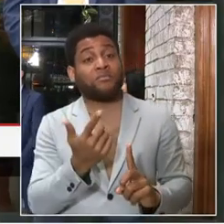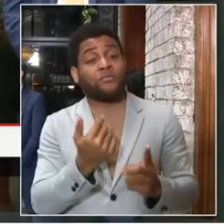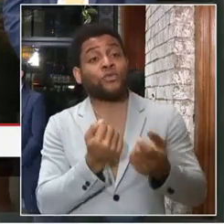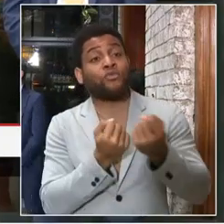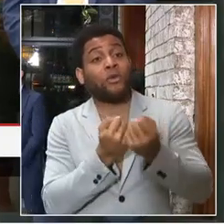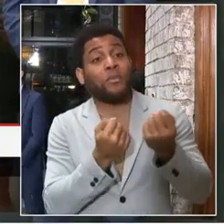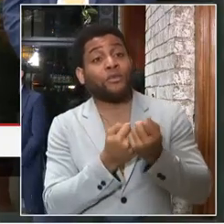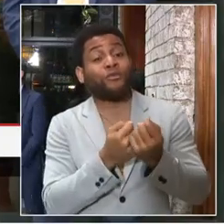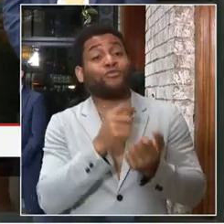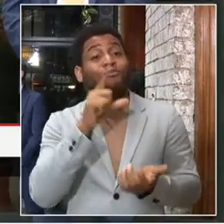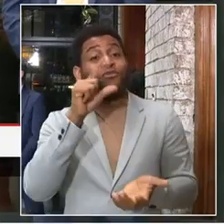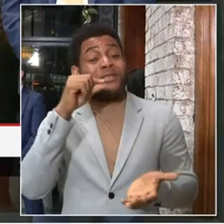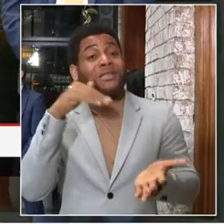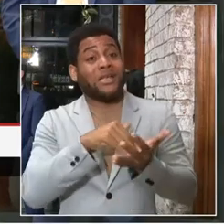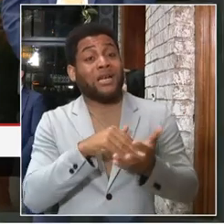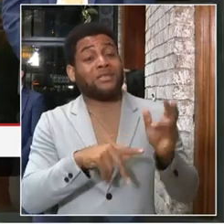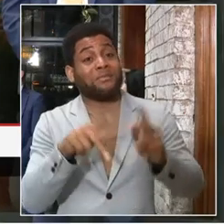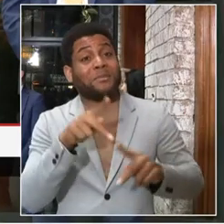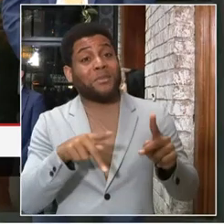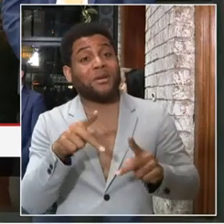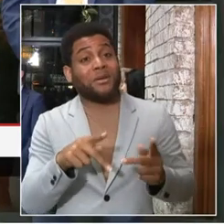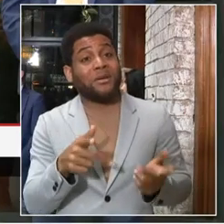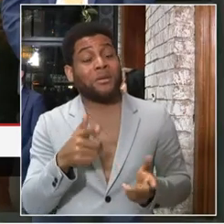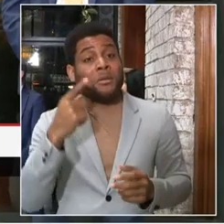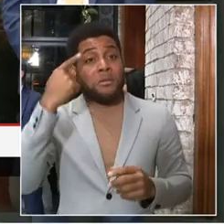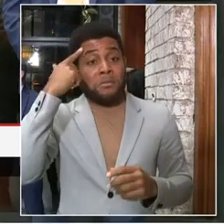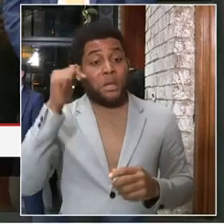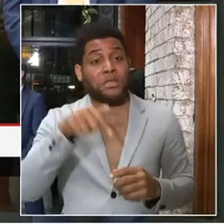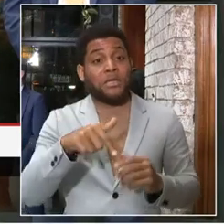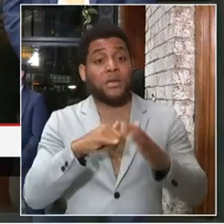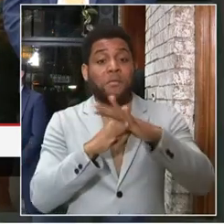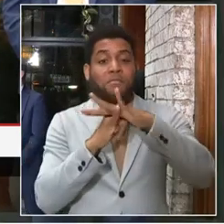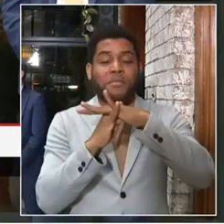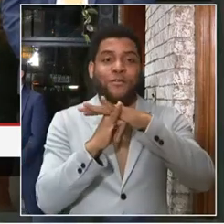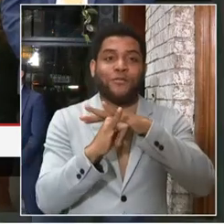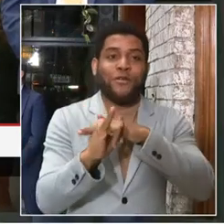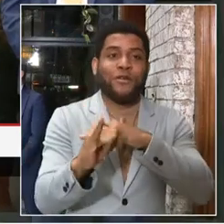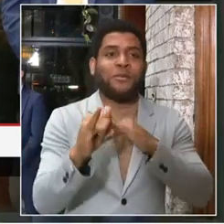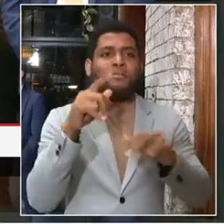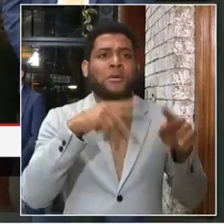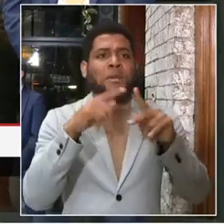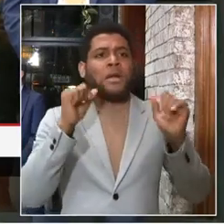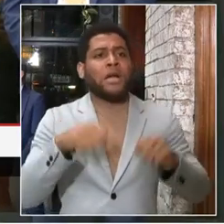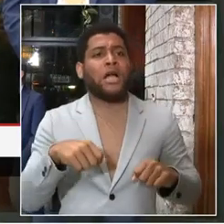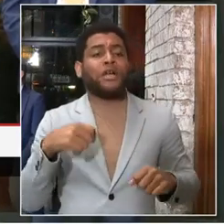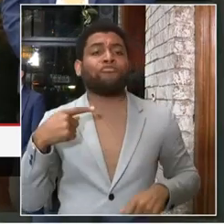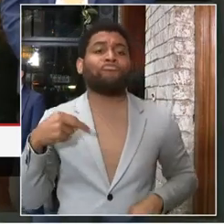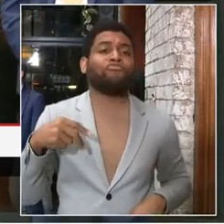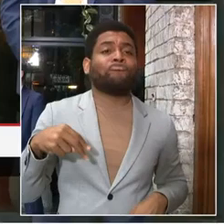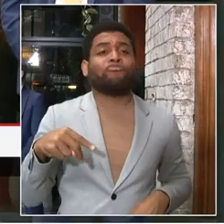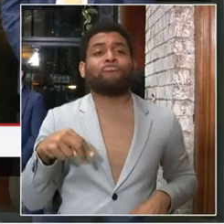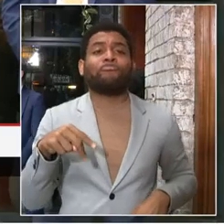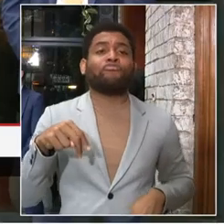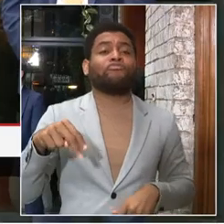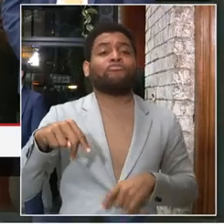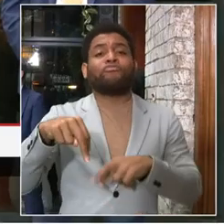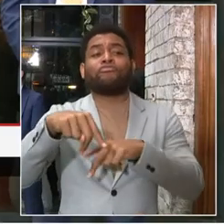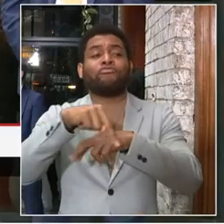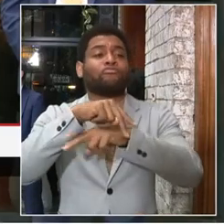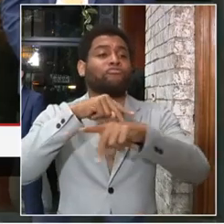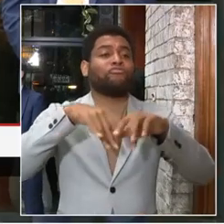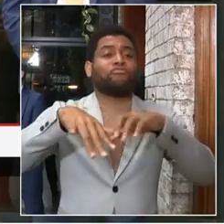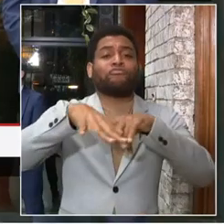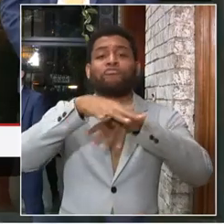people because of the metro lines, because people can walk easily to parking options,